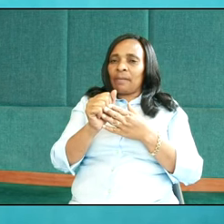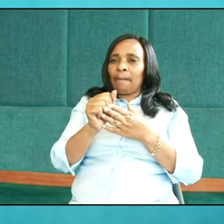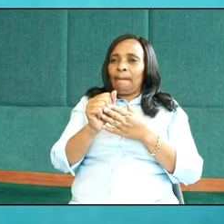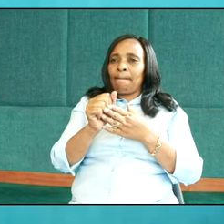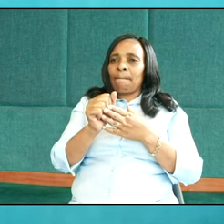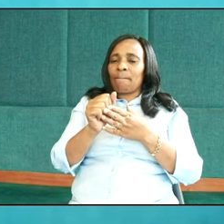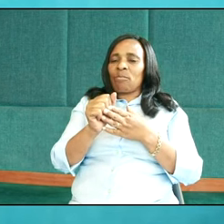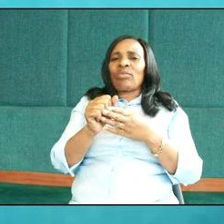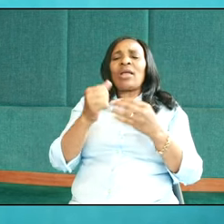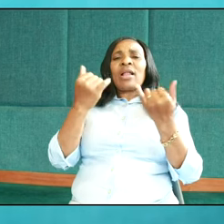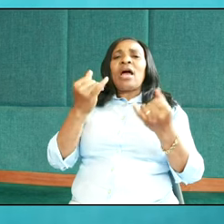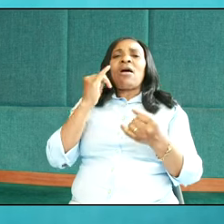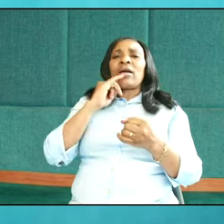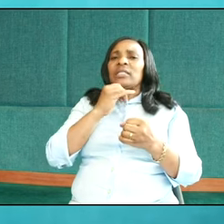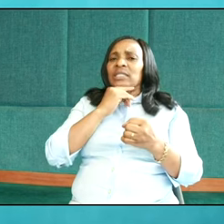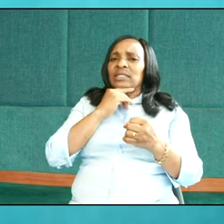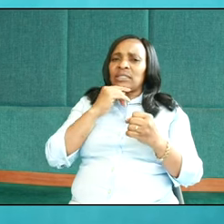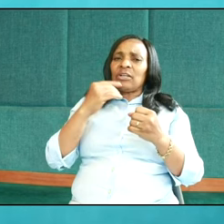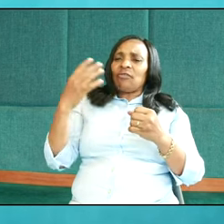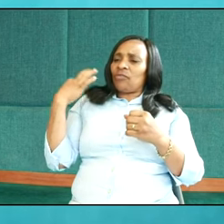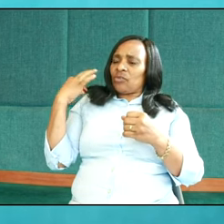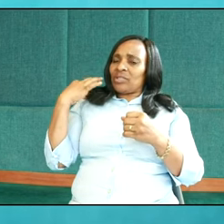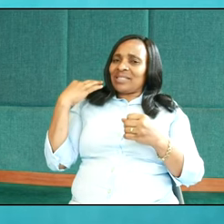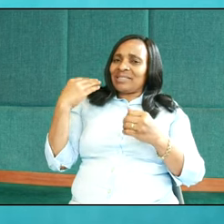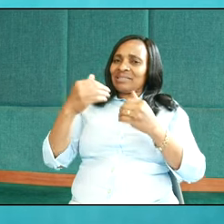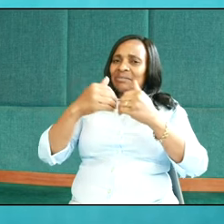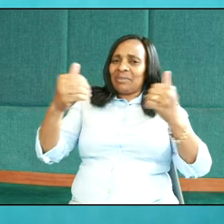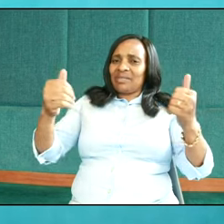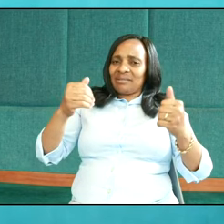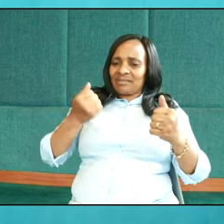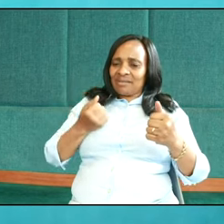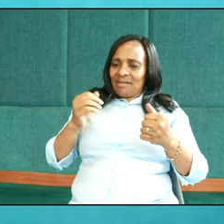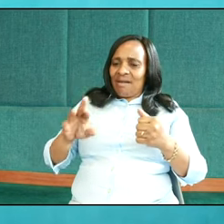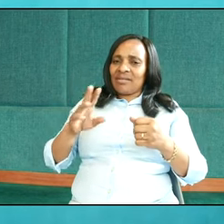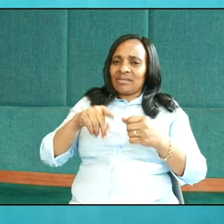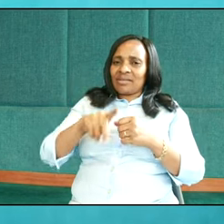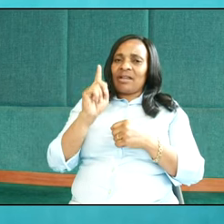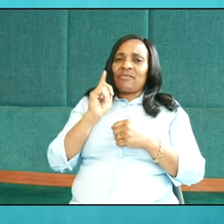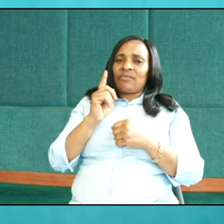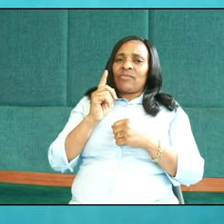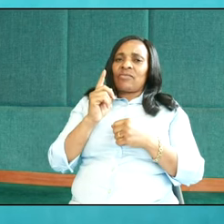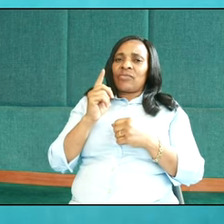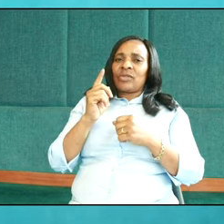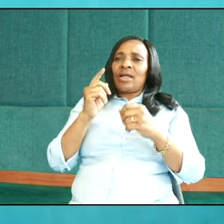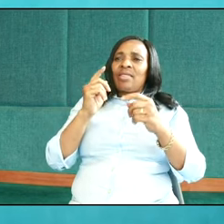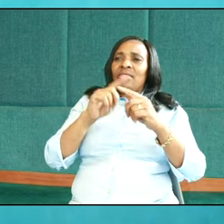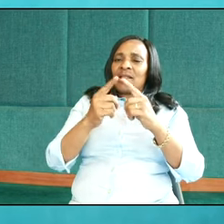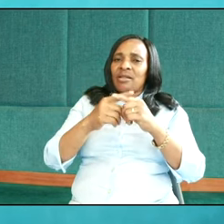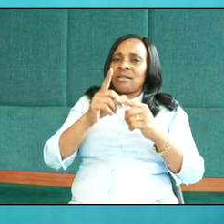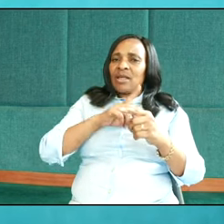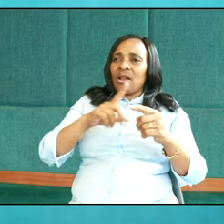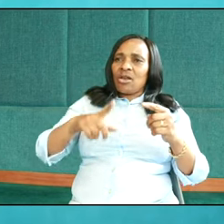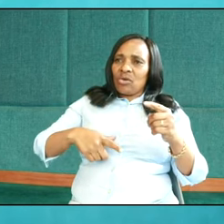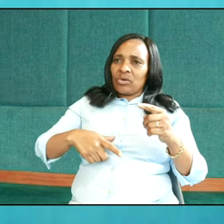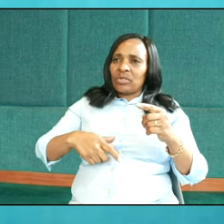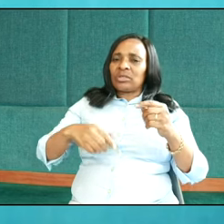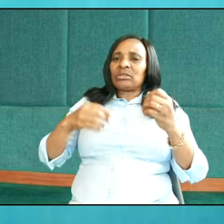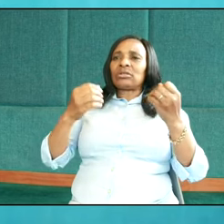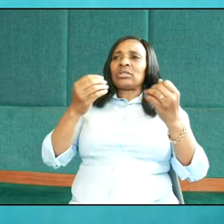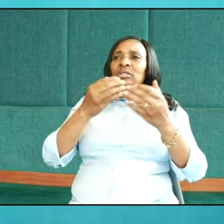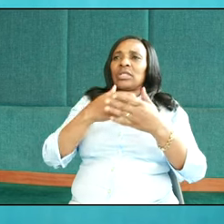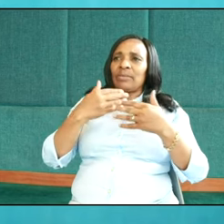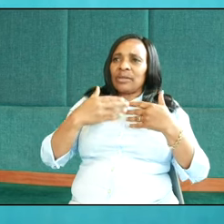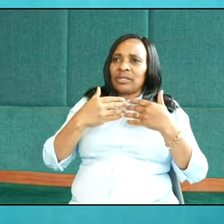know, Israel had voluntarily separated herself from Jehovah, yet the Lord in compassion still